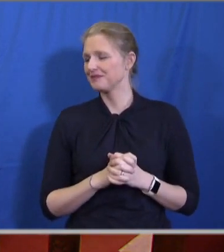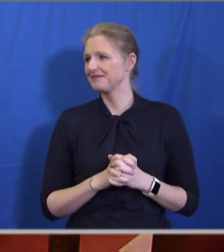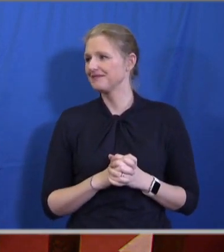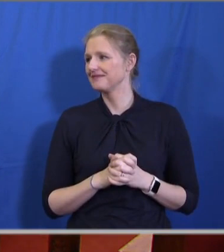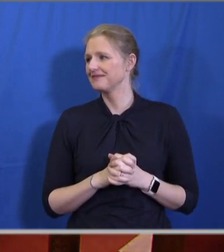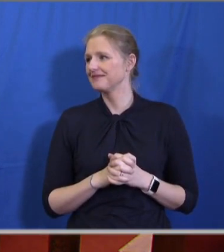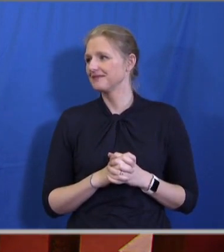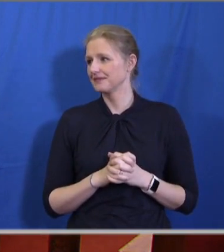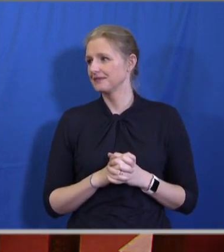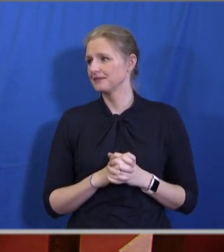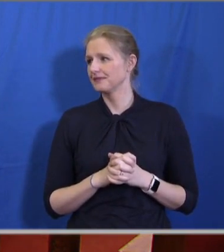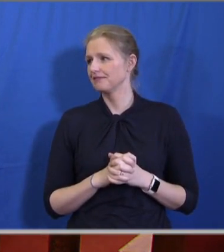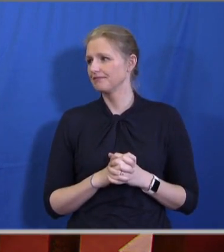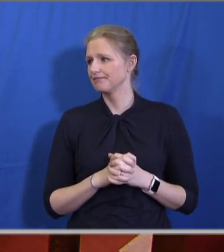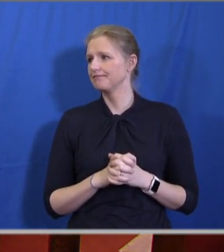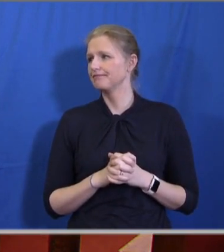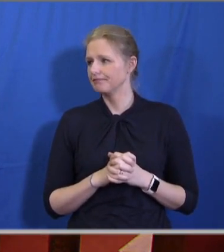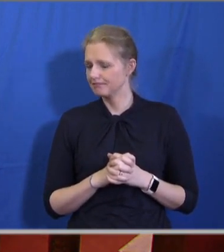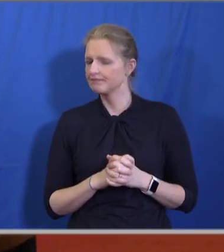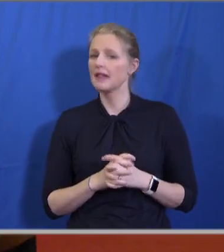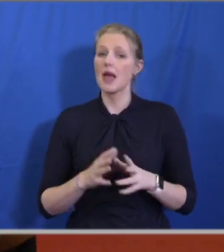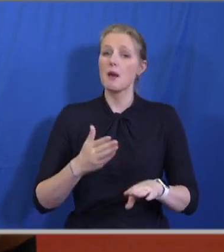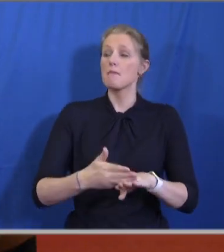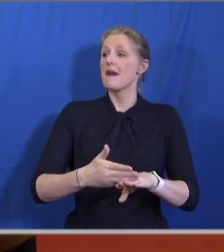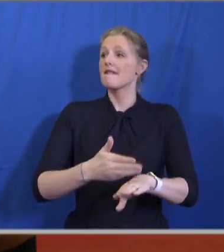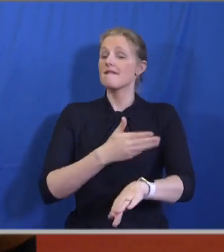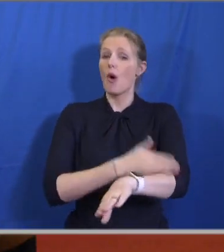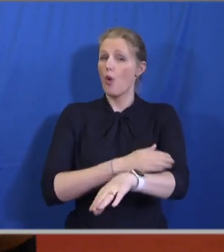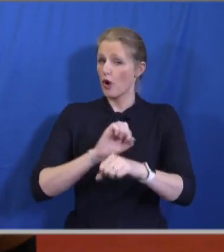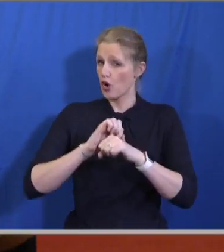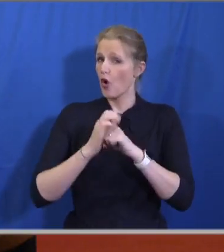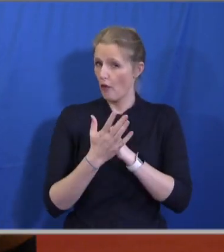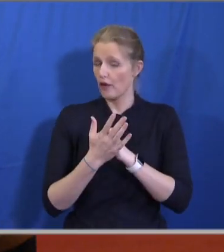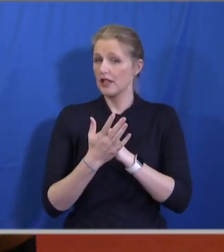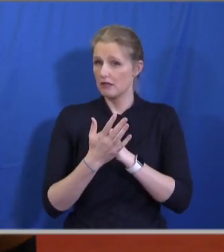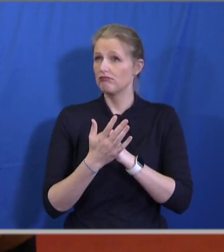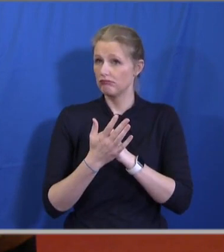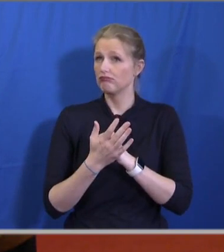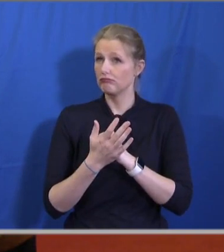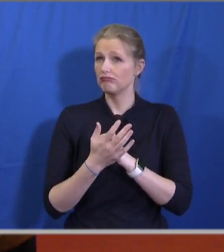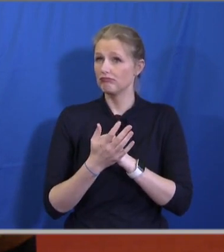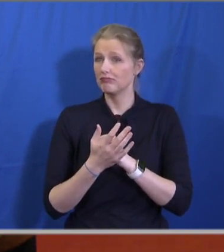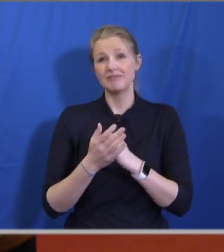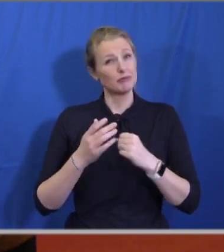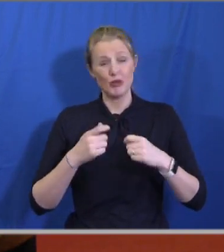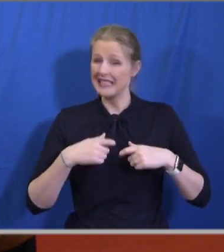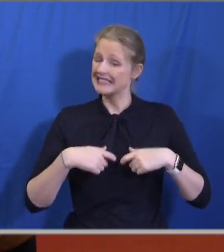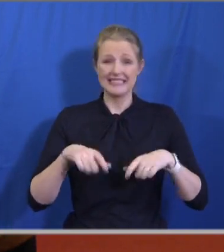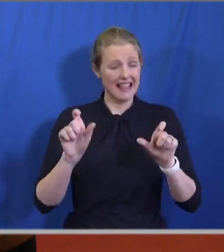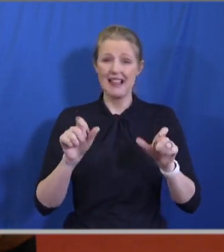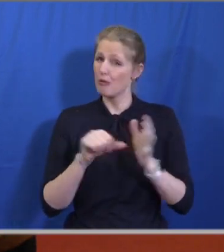Minister, one of the issues prior to the pandemic, and even more so currently, is getting a timely appointment to see a